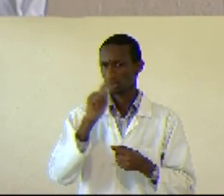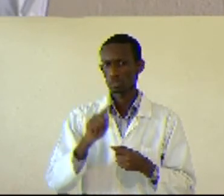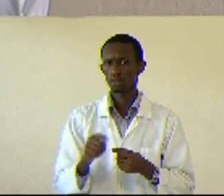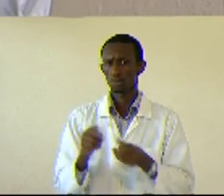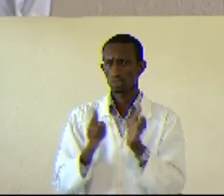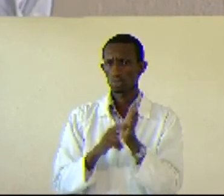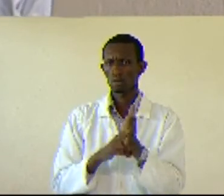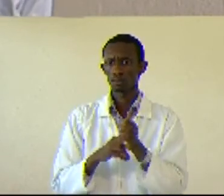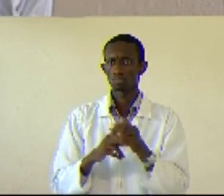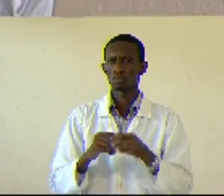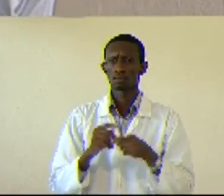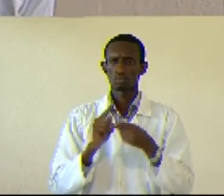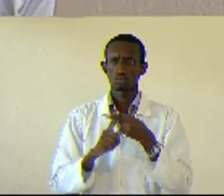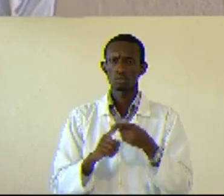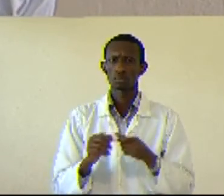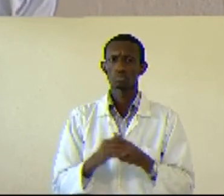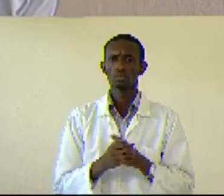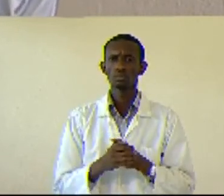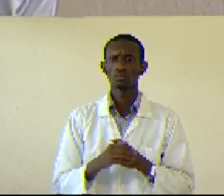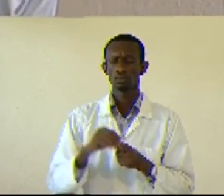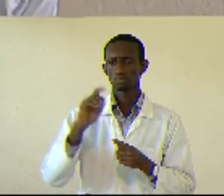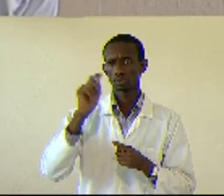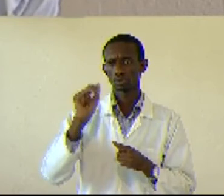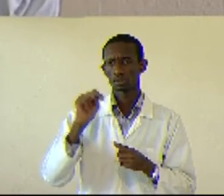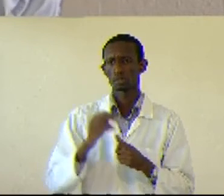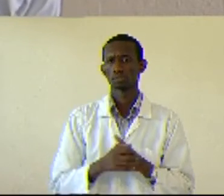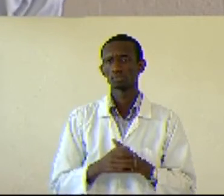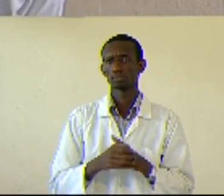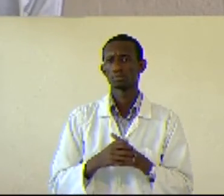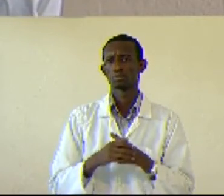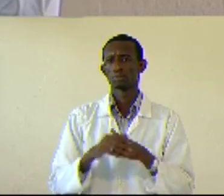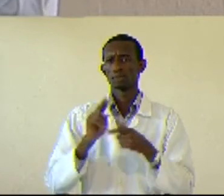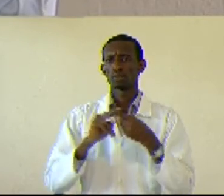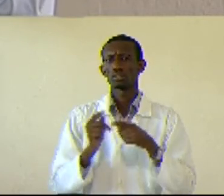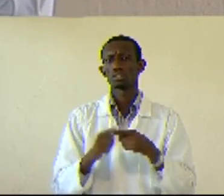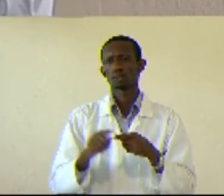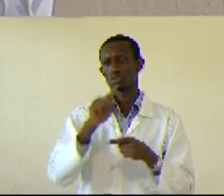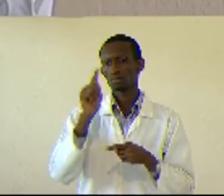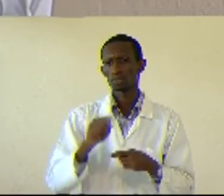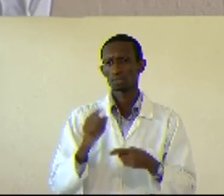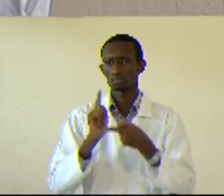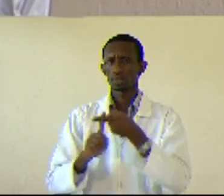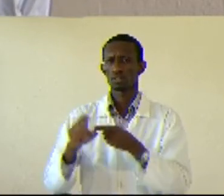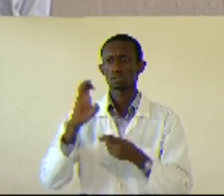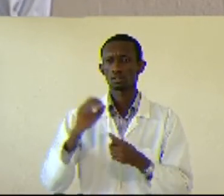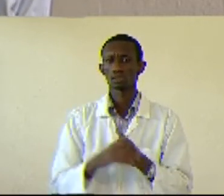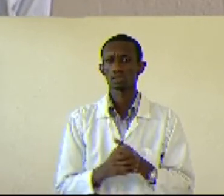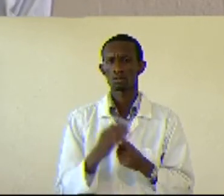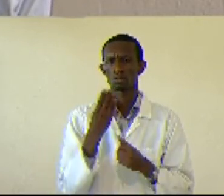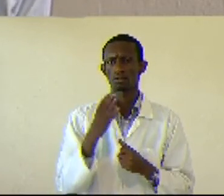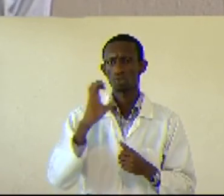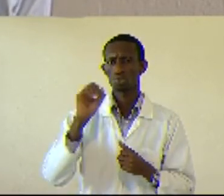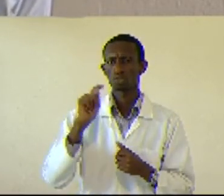right? Tan inverse of z plus c, or simply 4